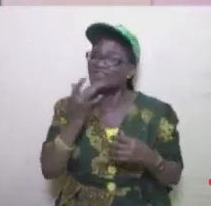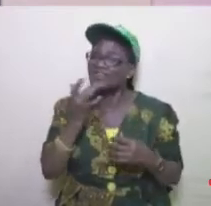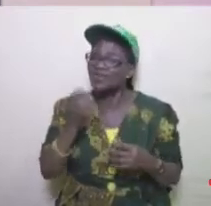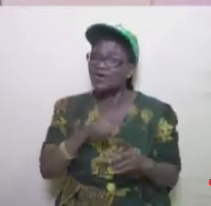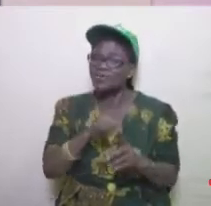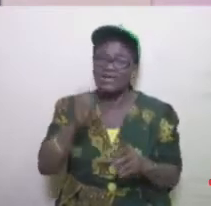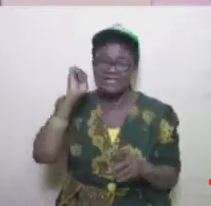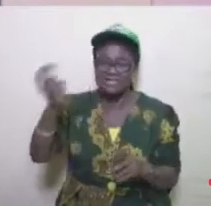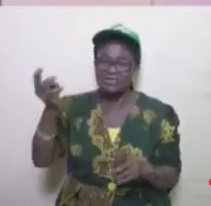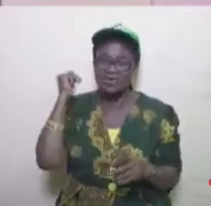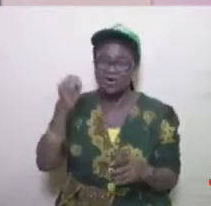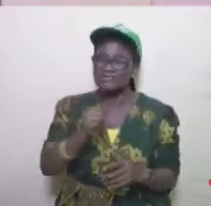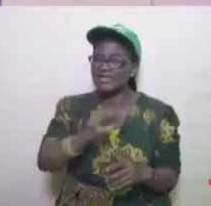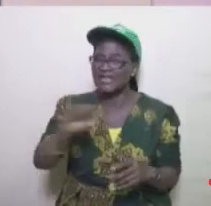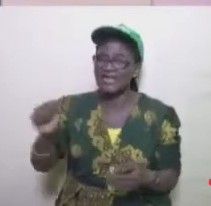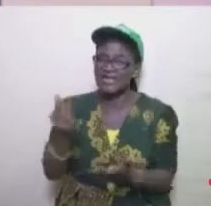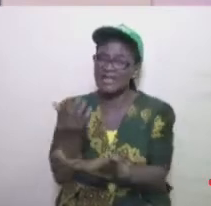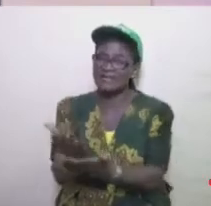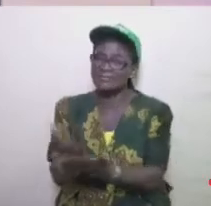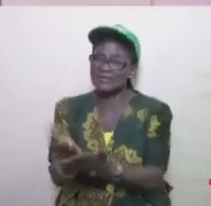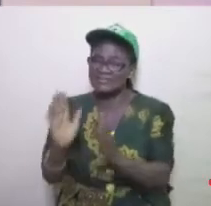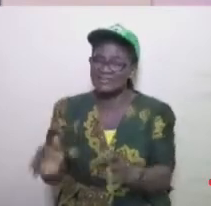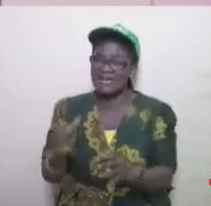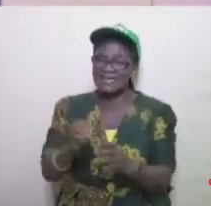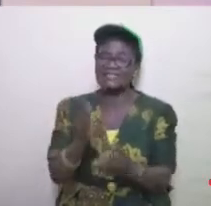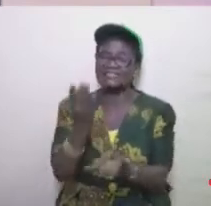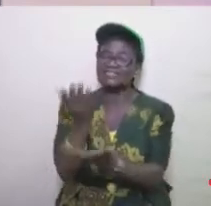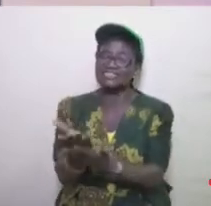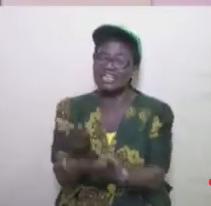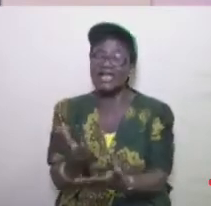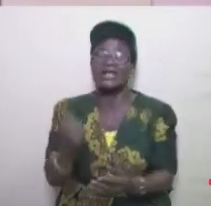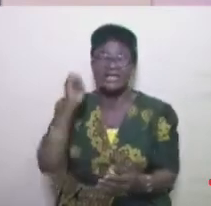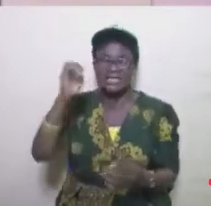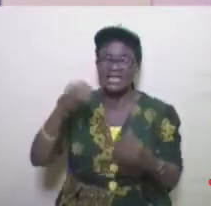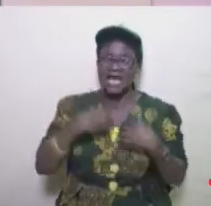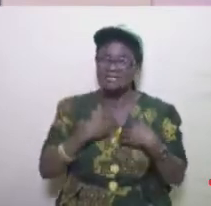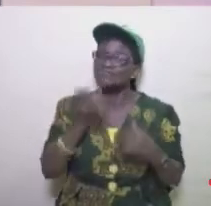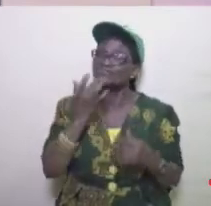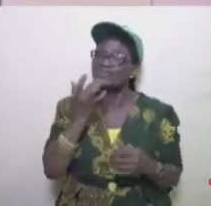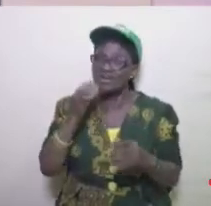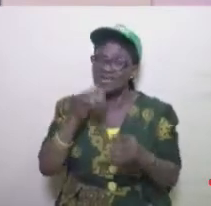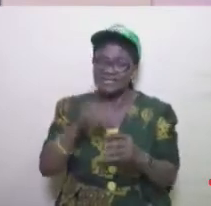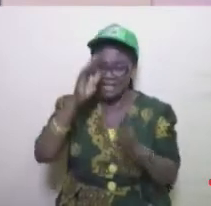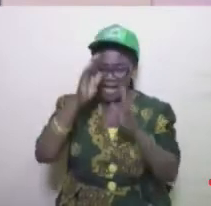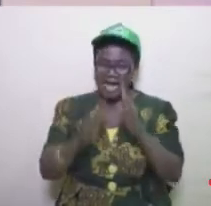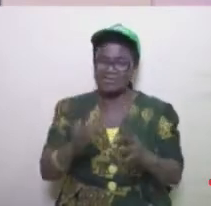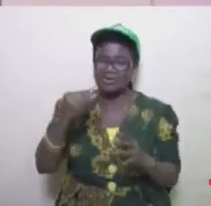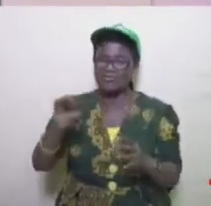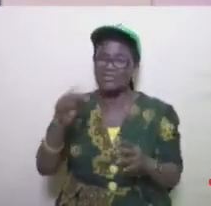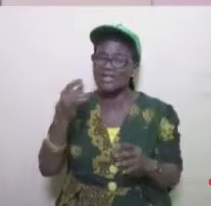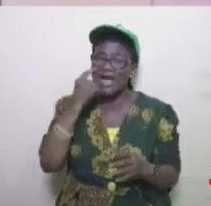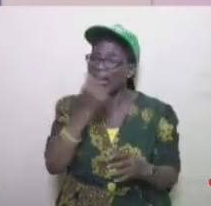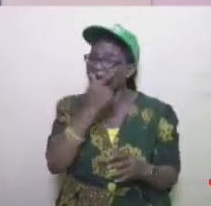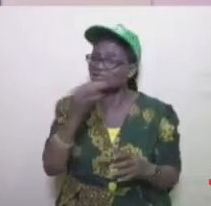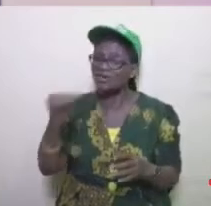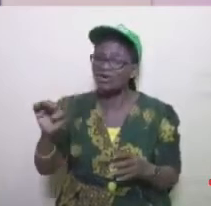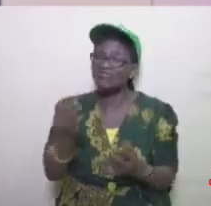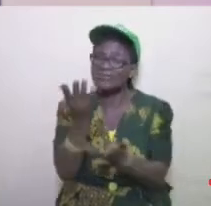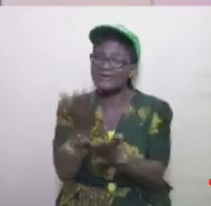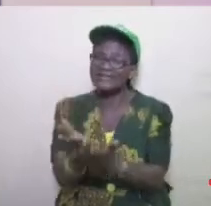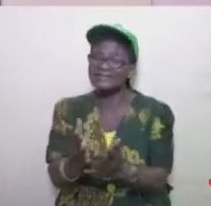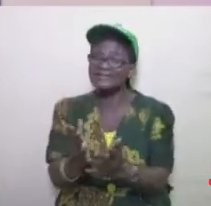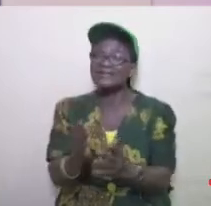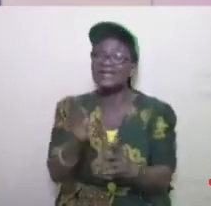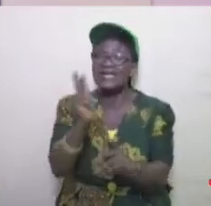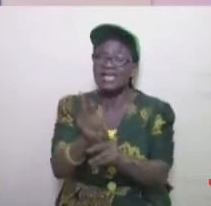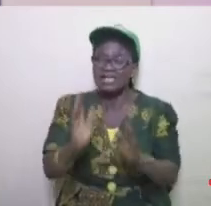a prisoner in jail, he had favor in the eyes of the prison keeper. When he stood before